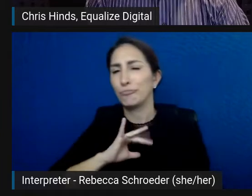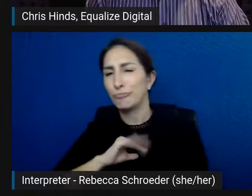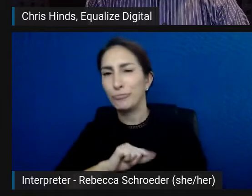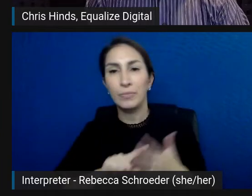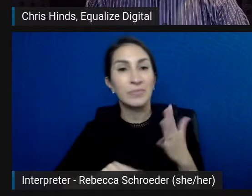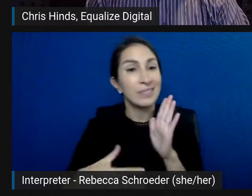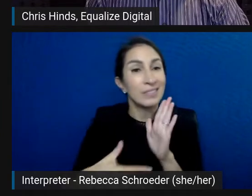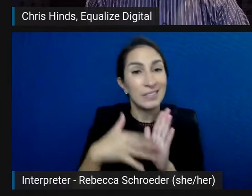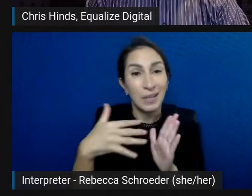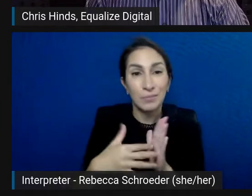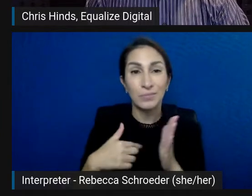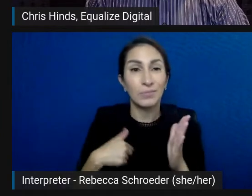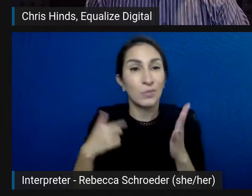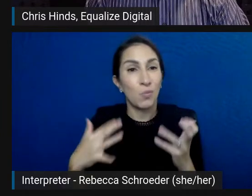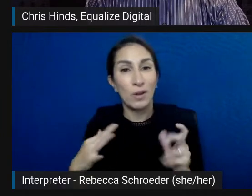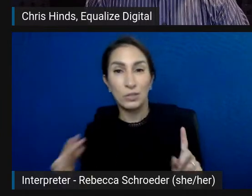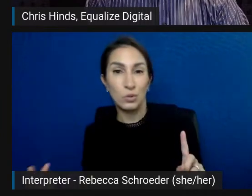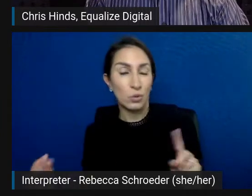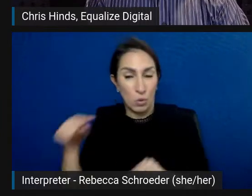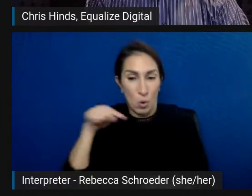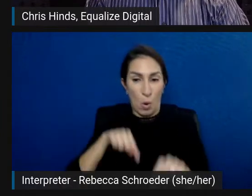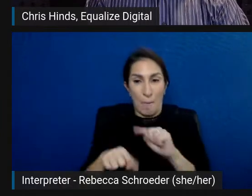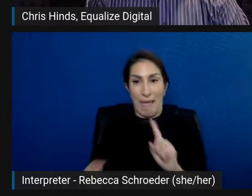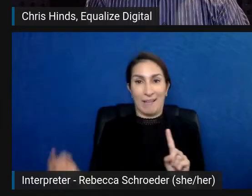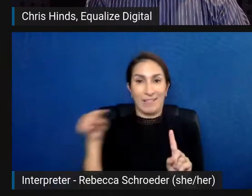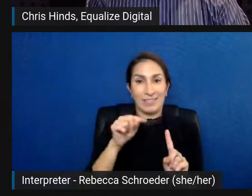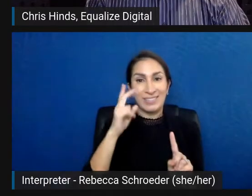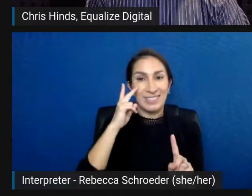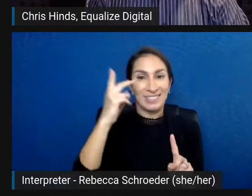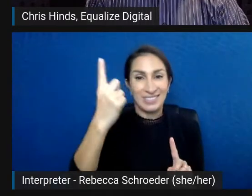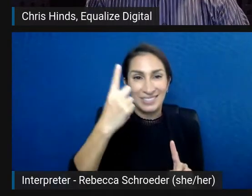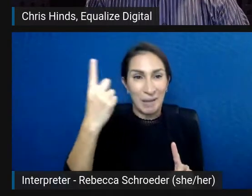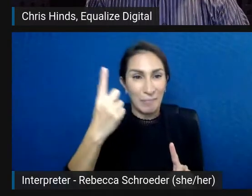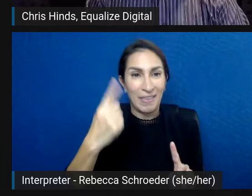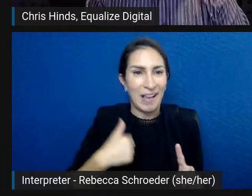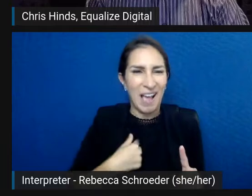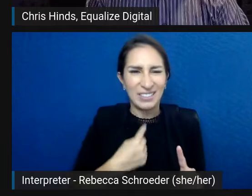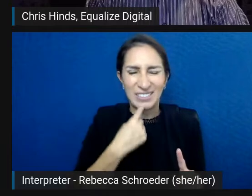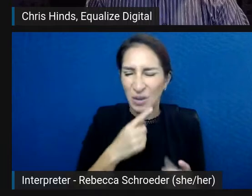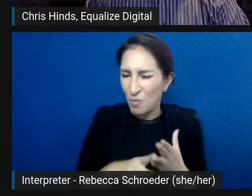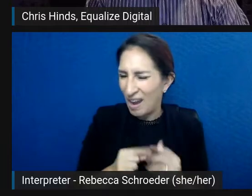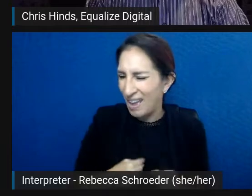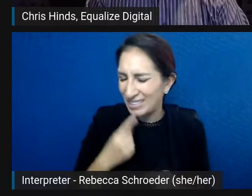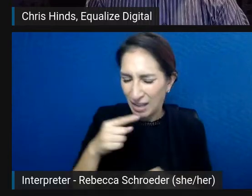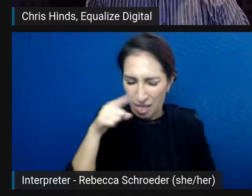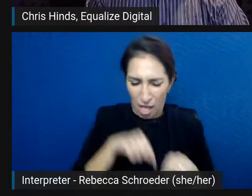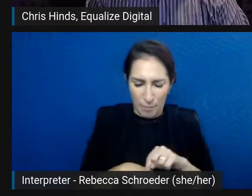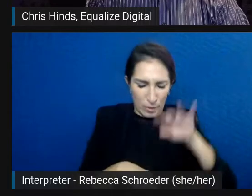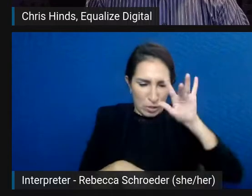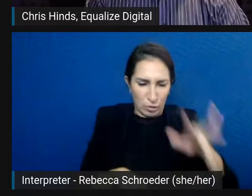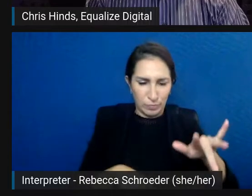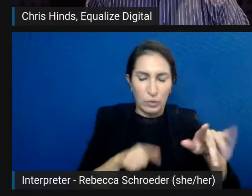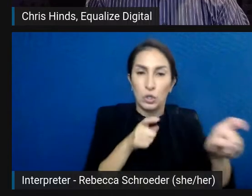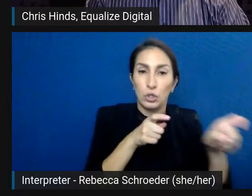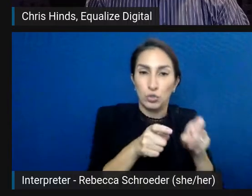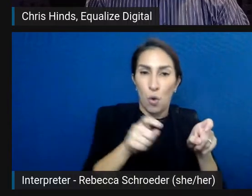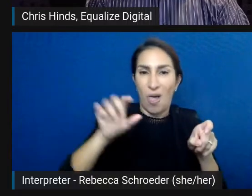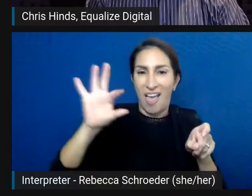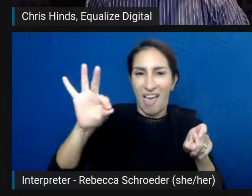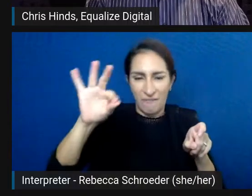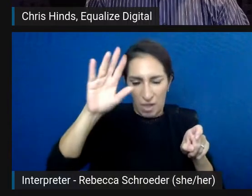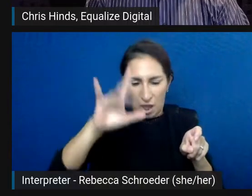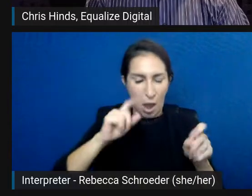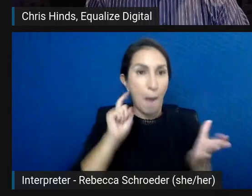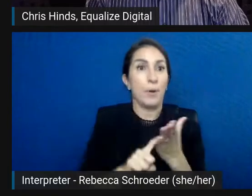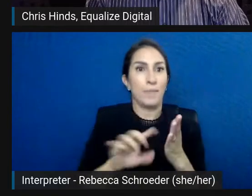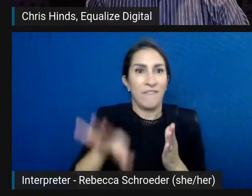back and find something that I said, 3 months ago in a podcast, and I can just kind of Control F on that page and find it. So having